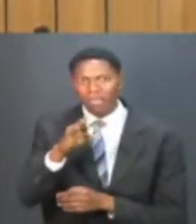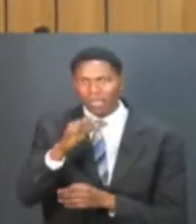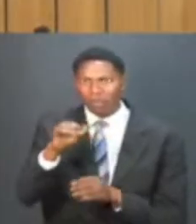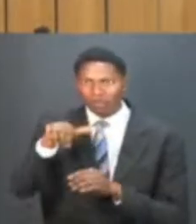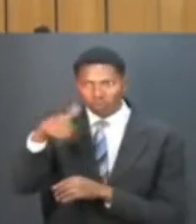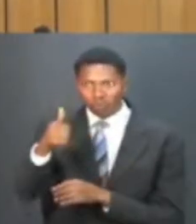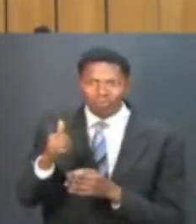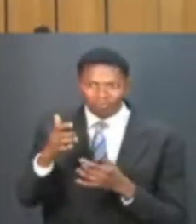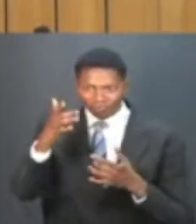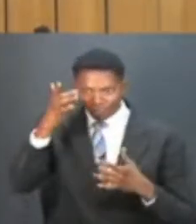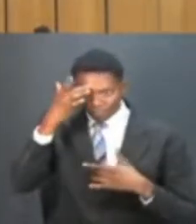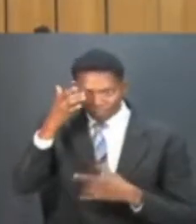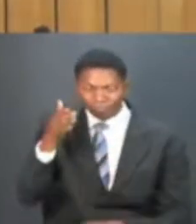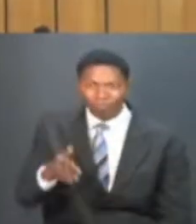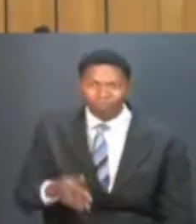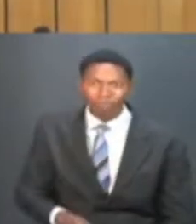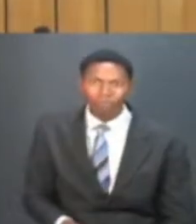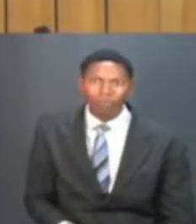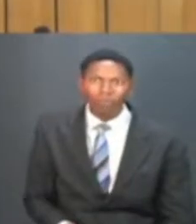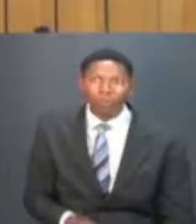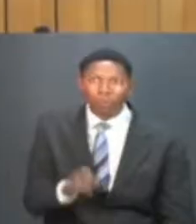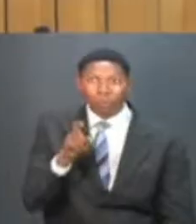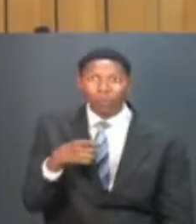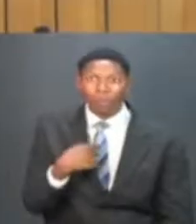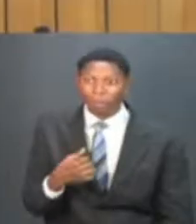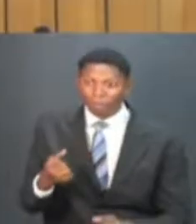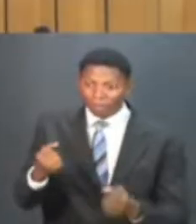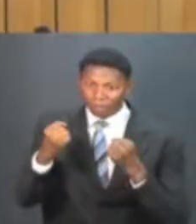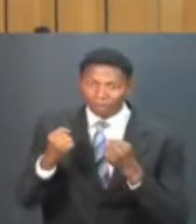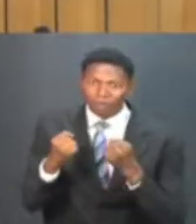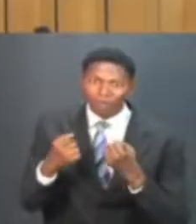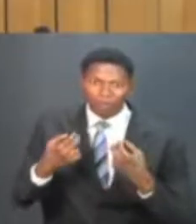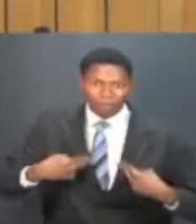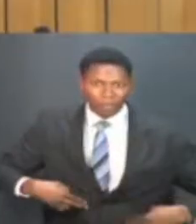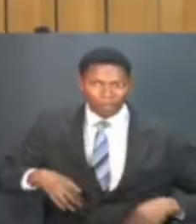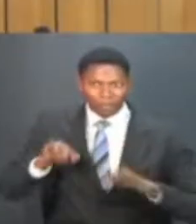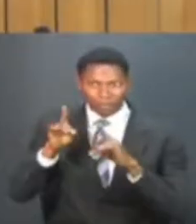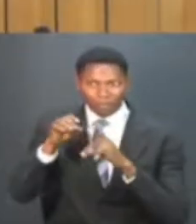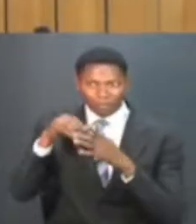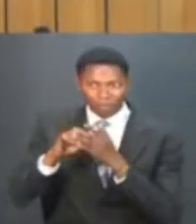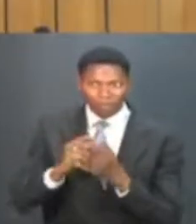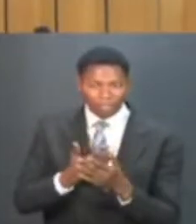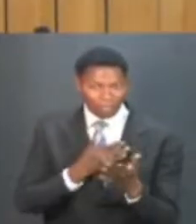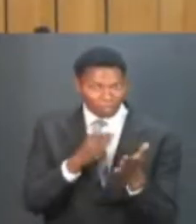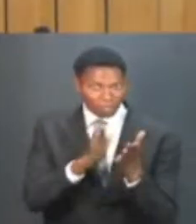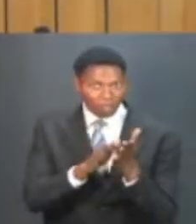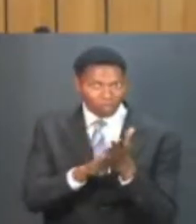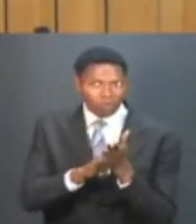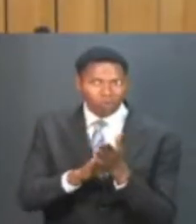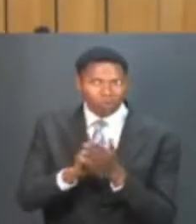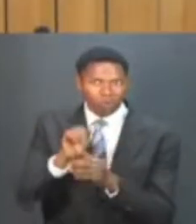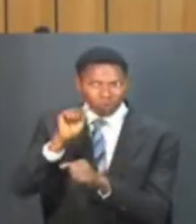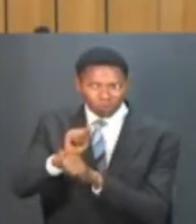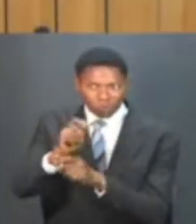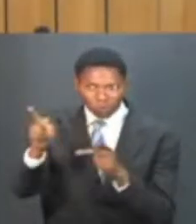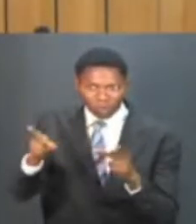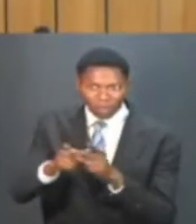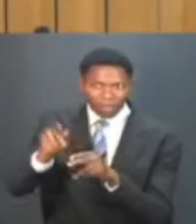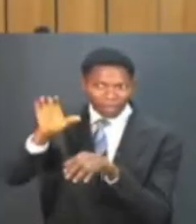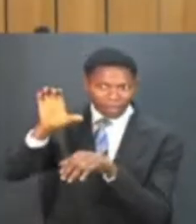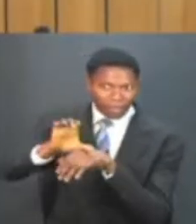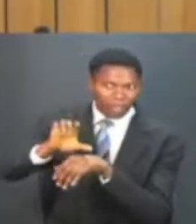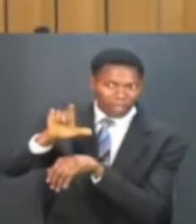papillomavirus. We must therefore strengthen health education in our schools, workplaces, churches, mosques,